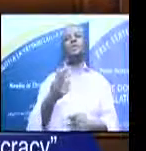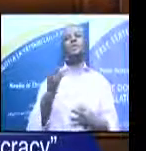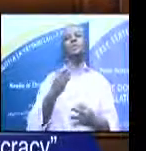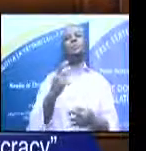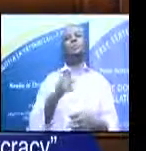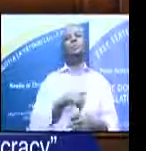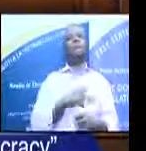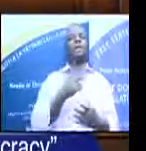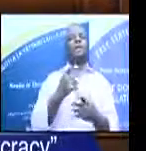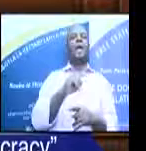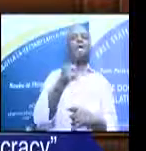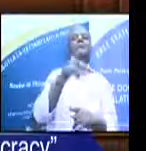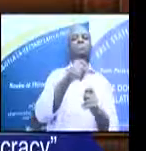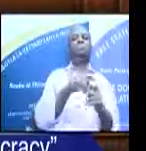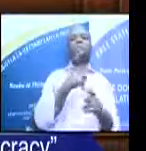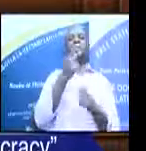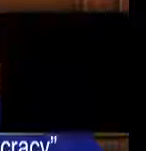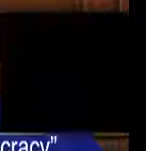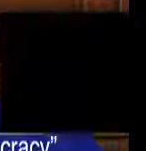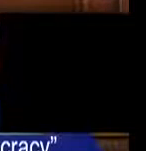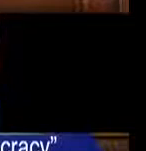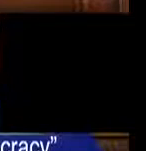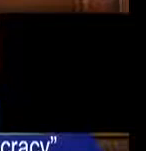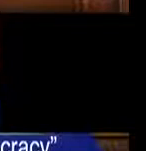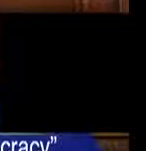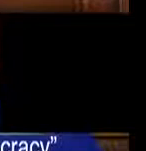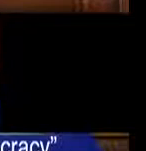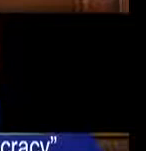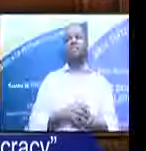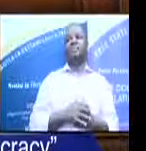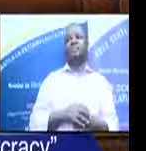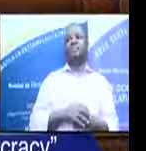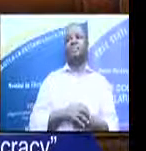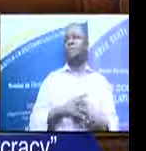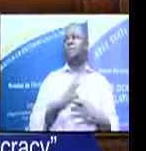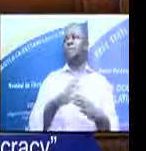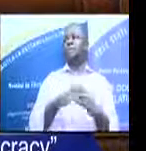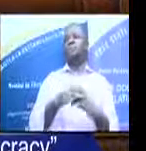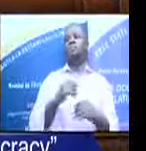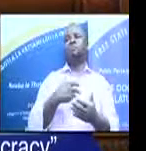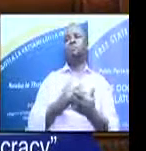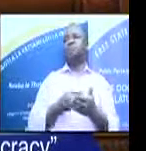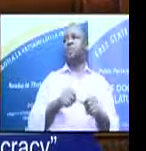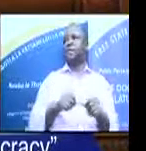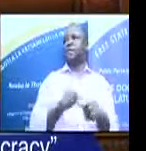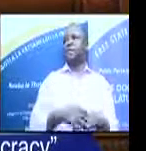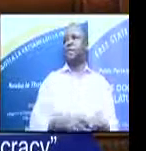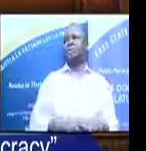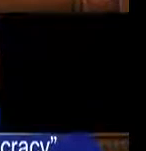that one is talking and that one is talking. Proceed, Honorable Mayor.